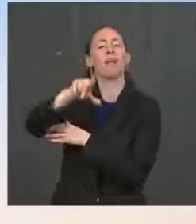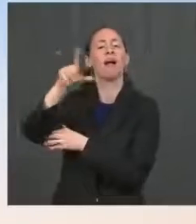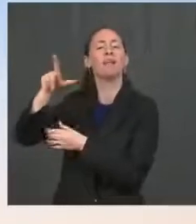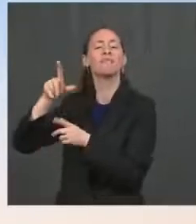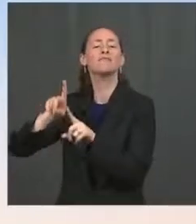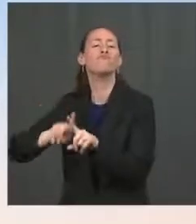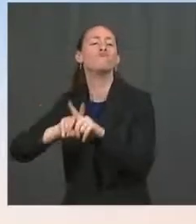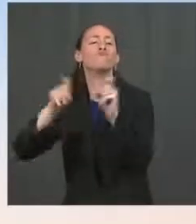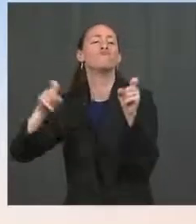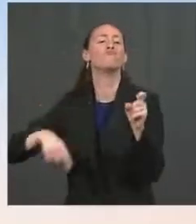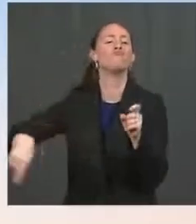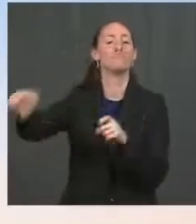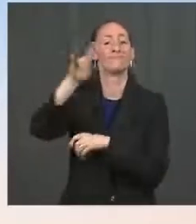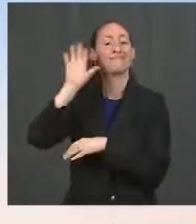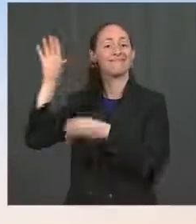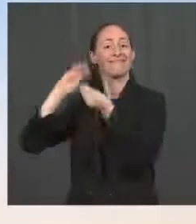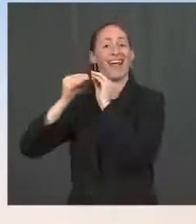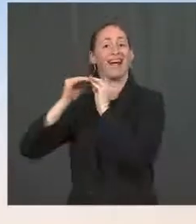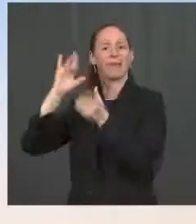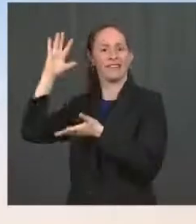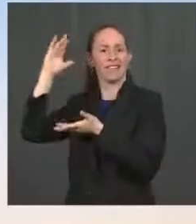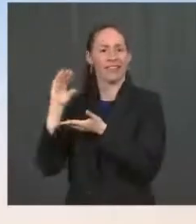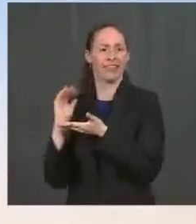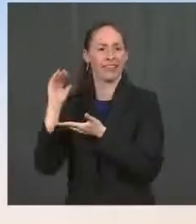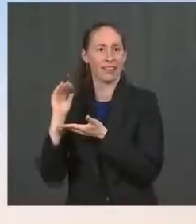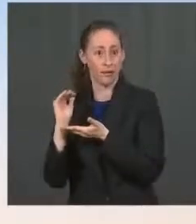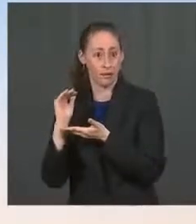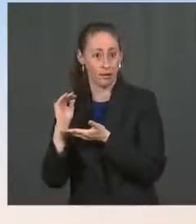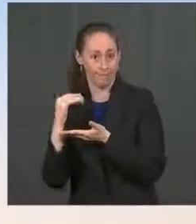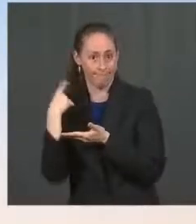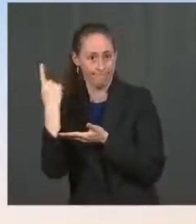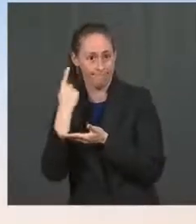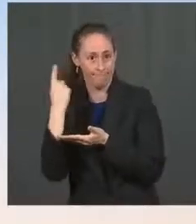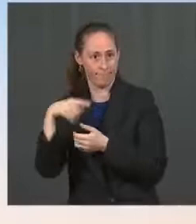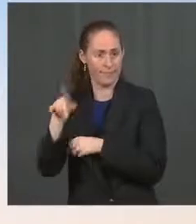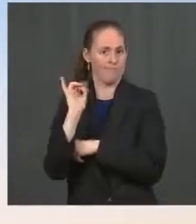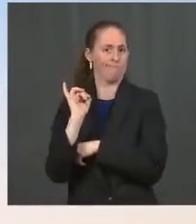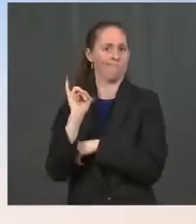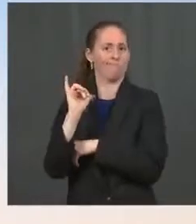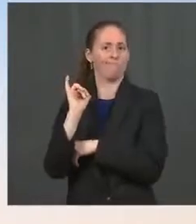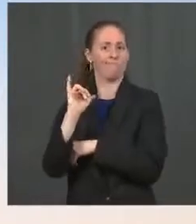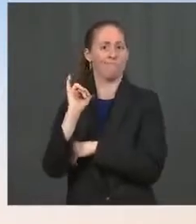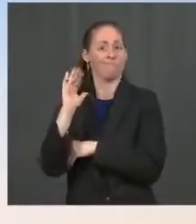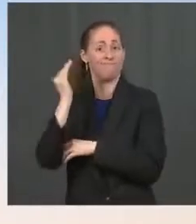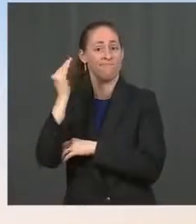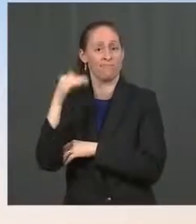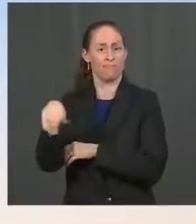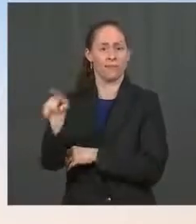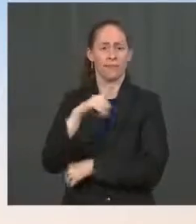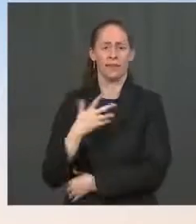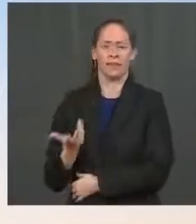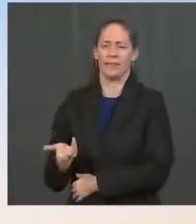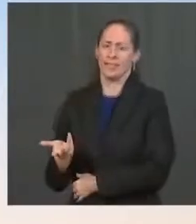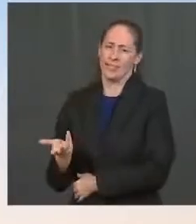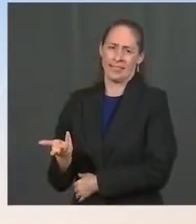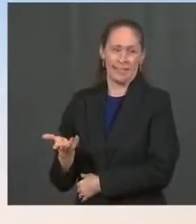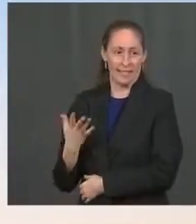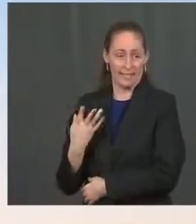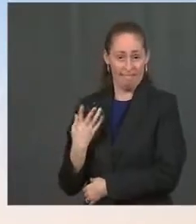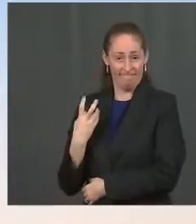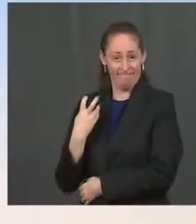some doubts about the president's handling of the virus? And is today's announcement in some ways an effort to try to right